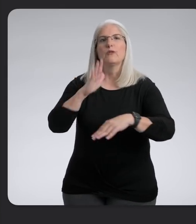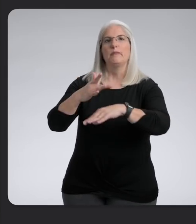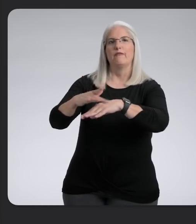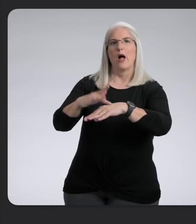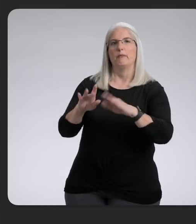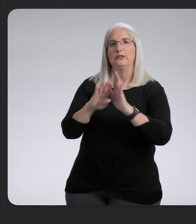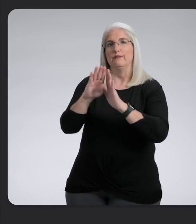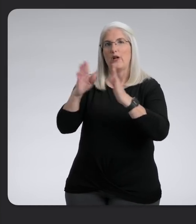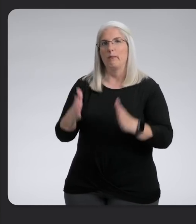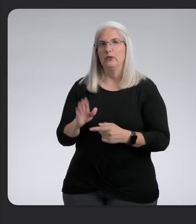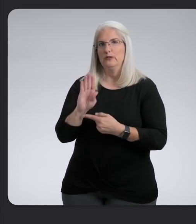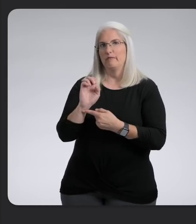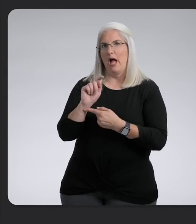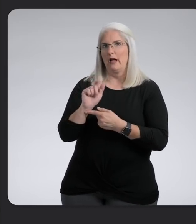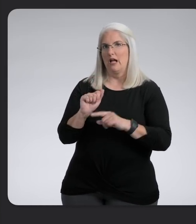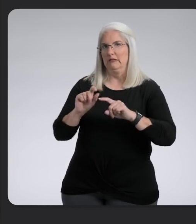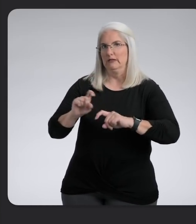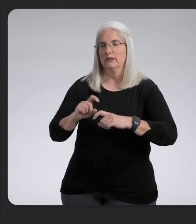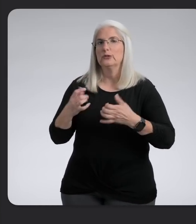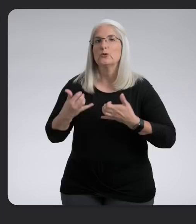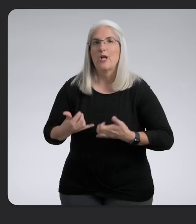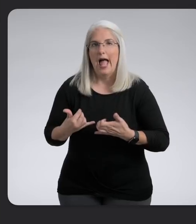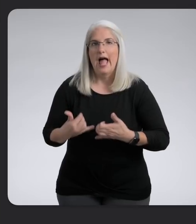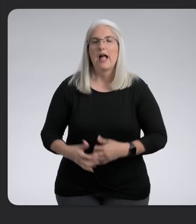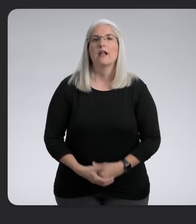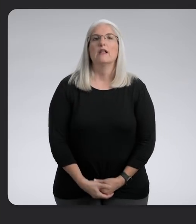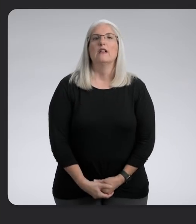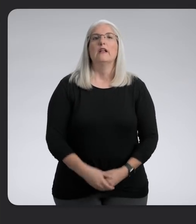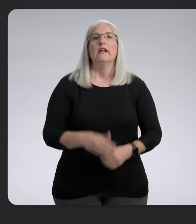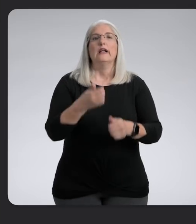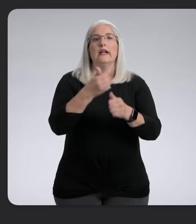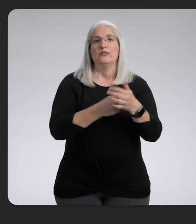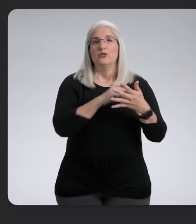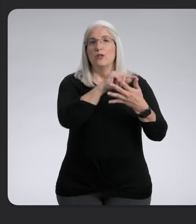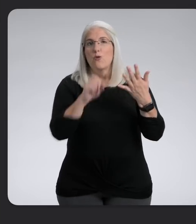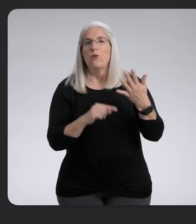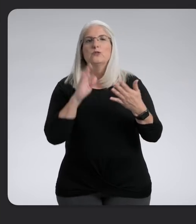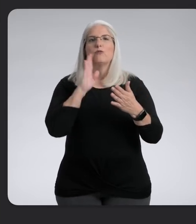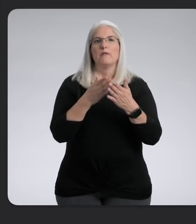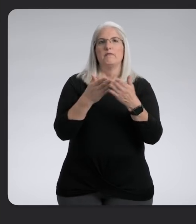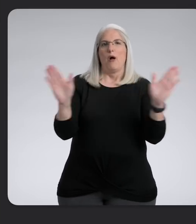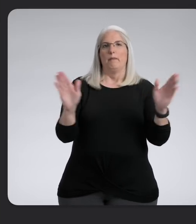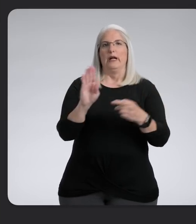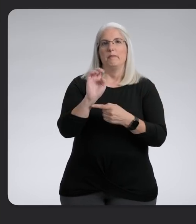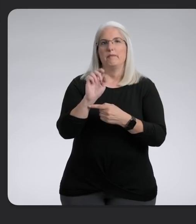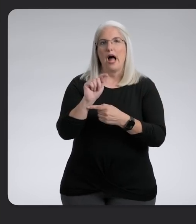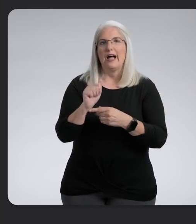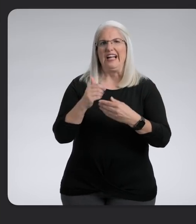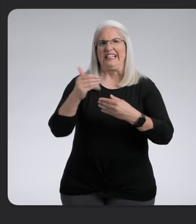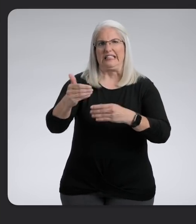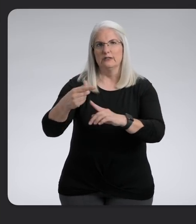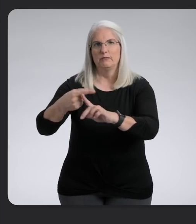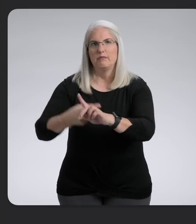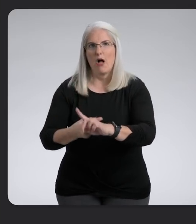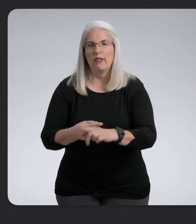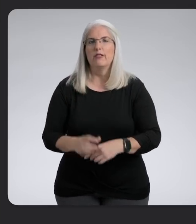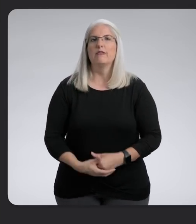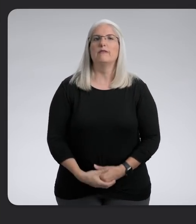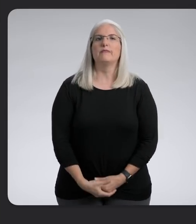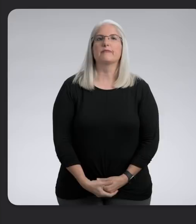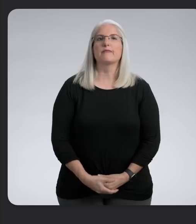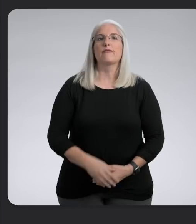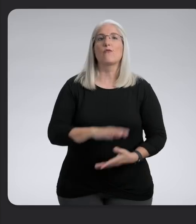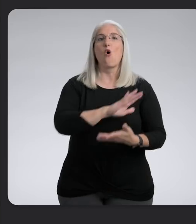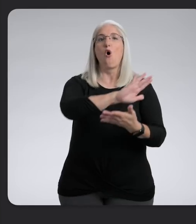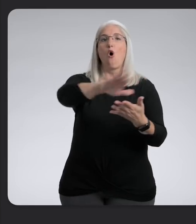today, and each of them will have a public beta next month. And all of this incredible software will be